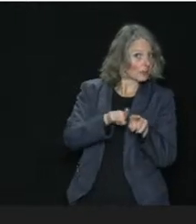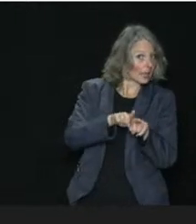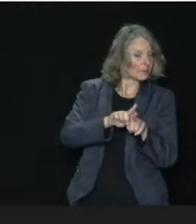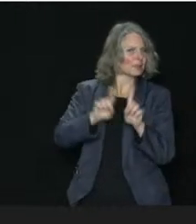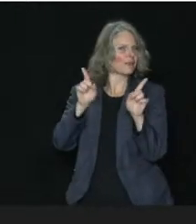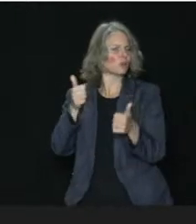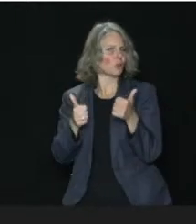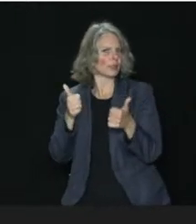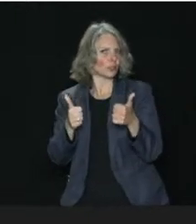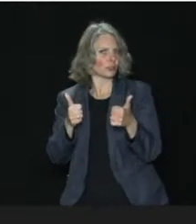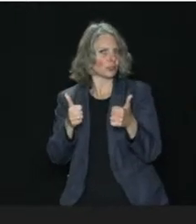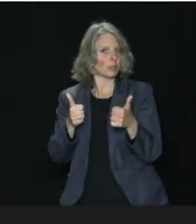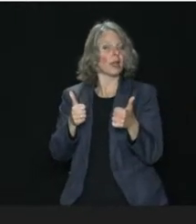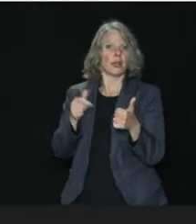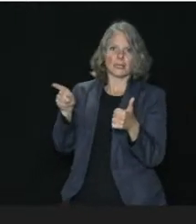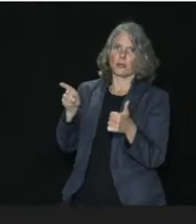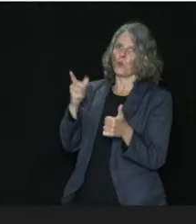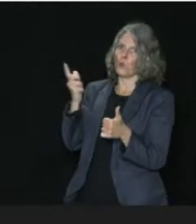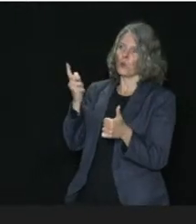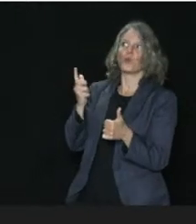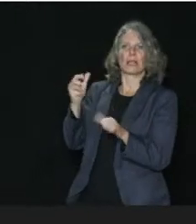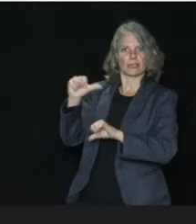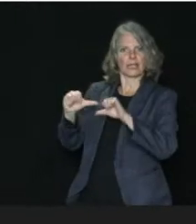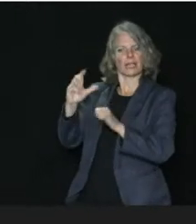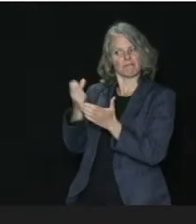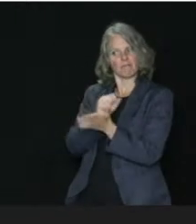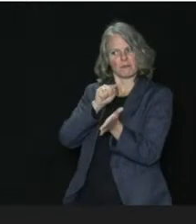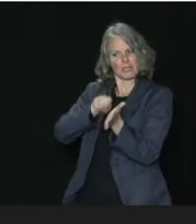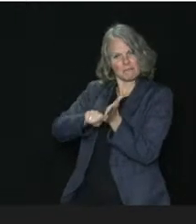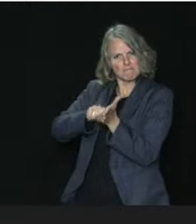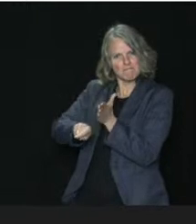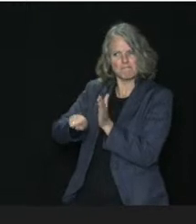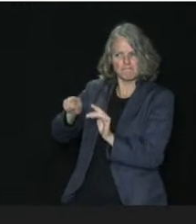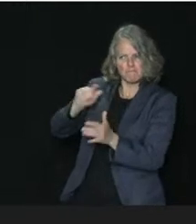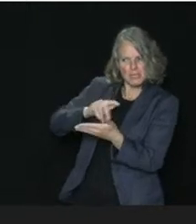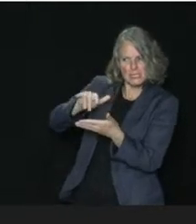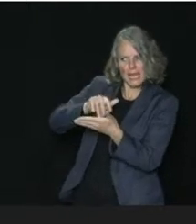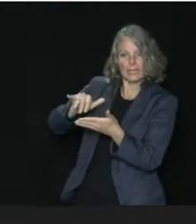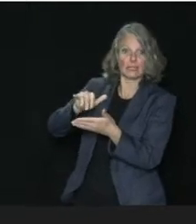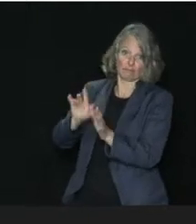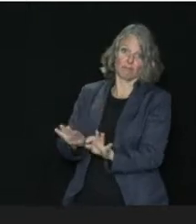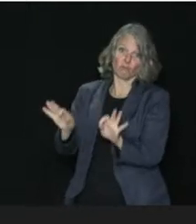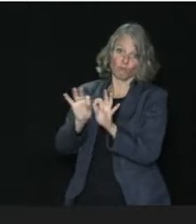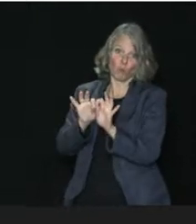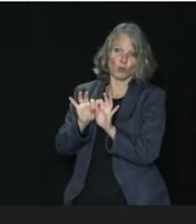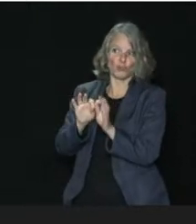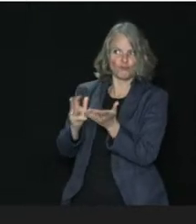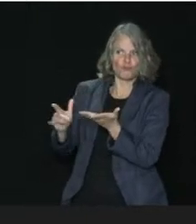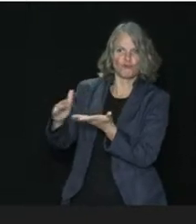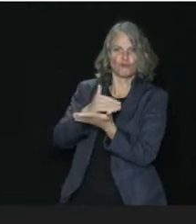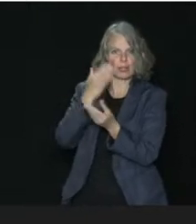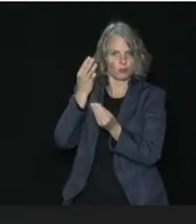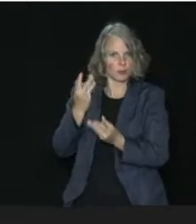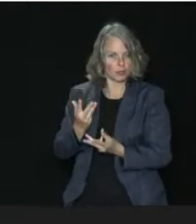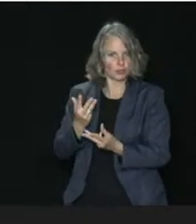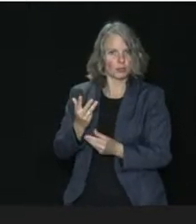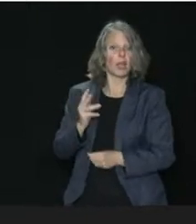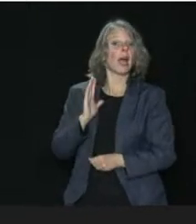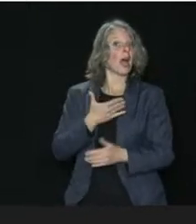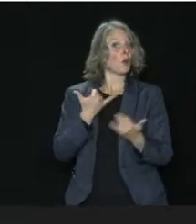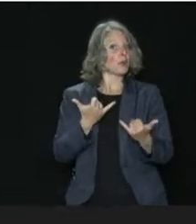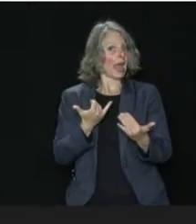is a very important issue, and according to the data we have now, the reports